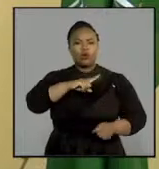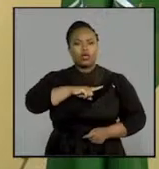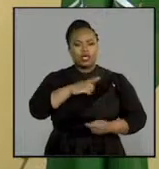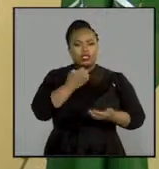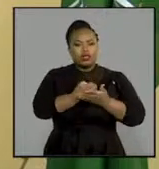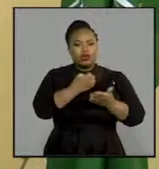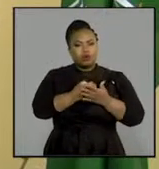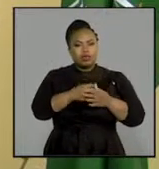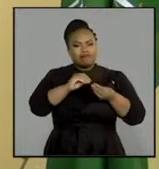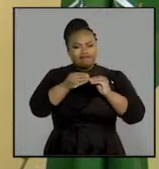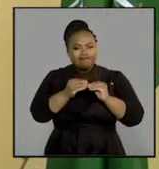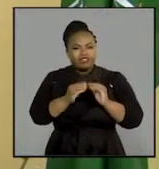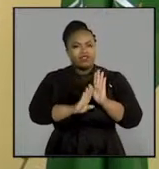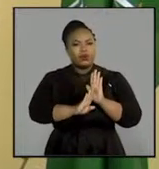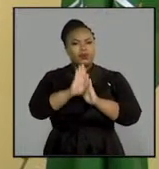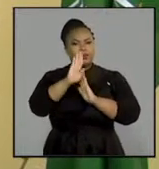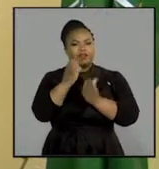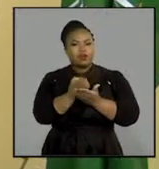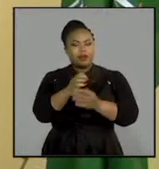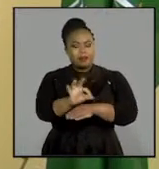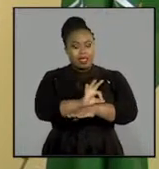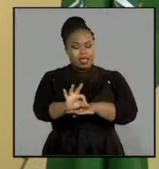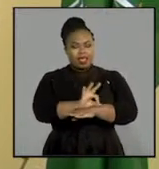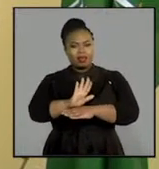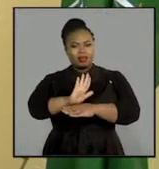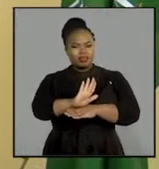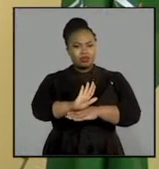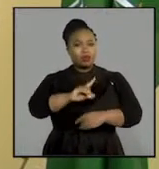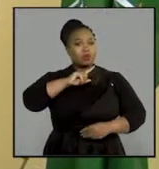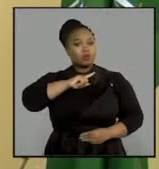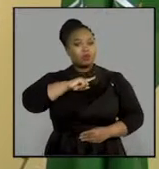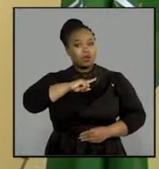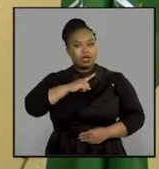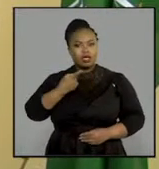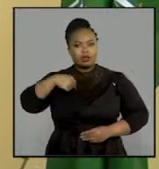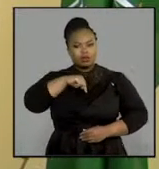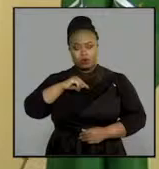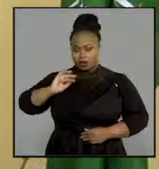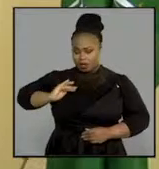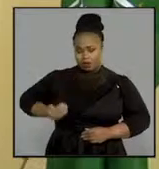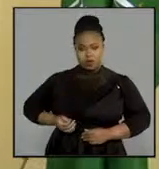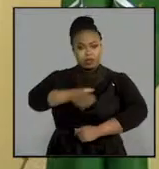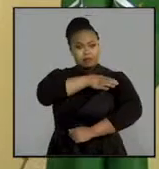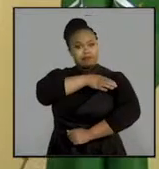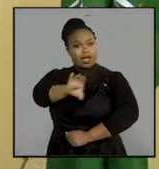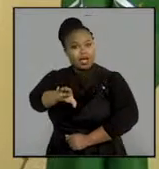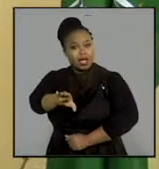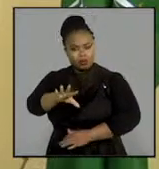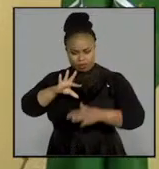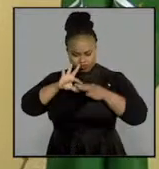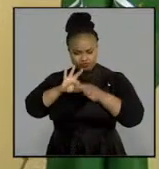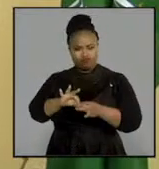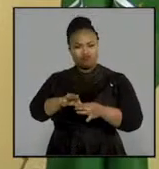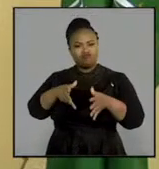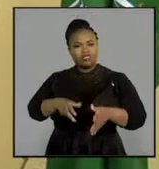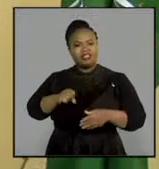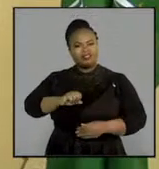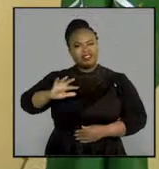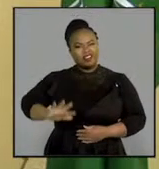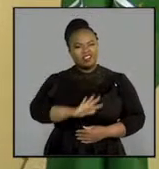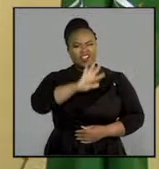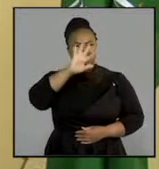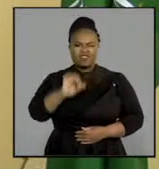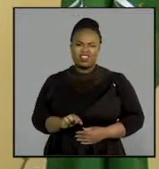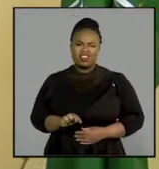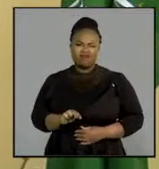from our economic reconstruction and recovery plan. Our commitment towards the empowerment of women in this